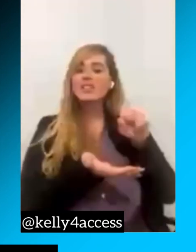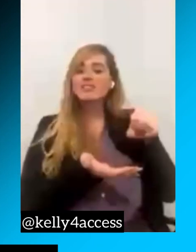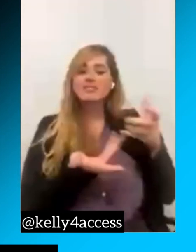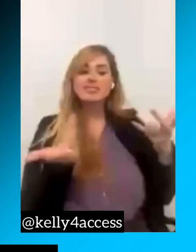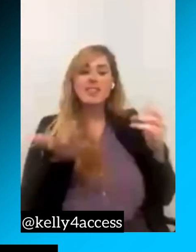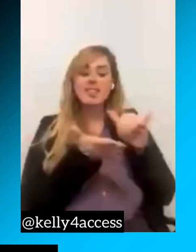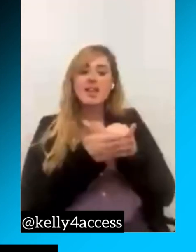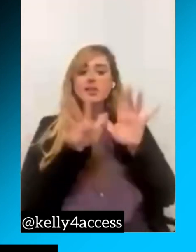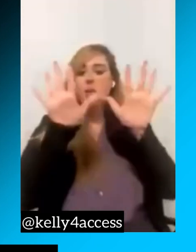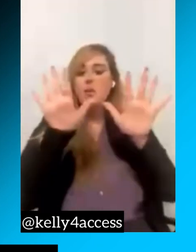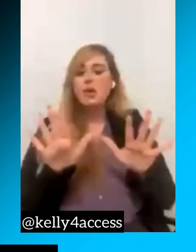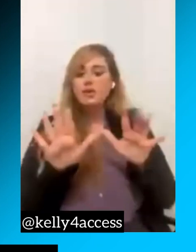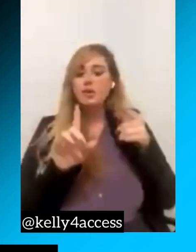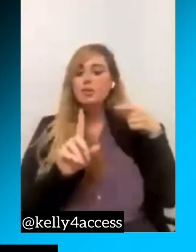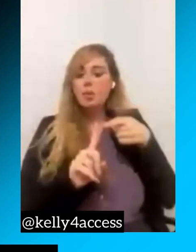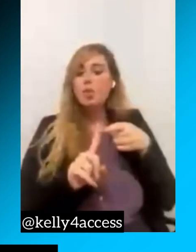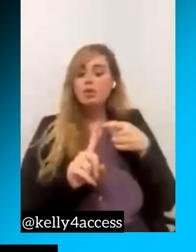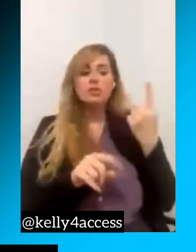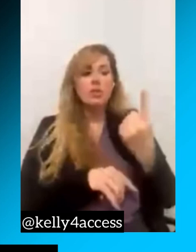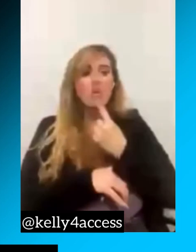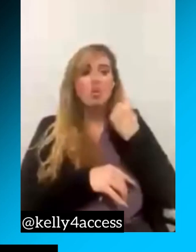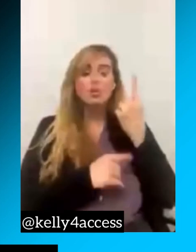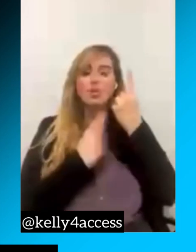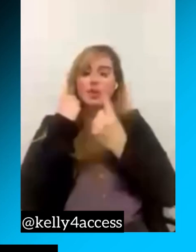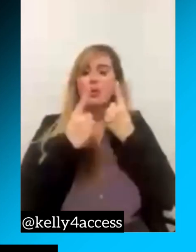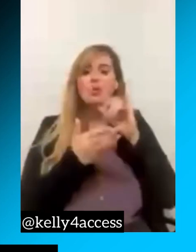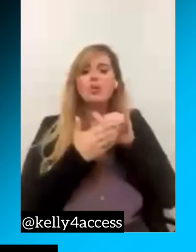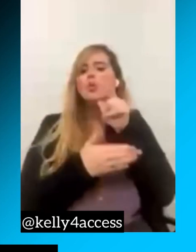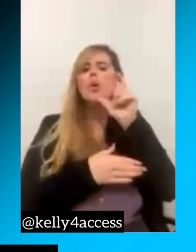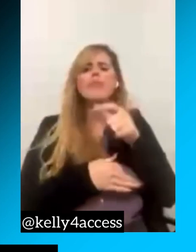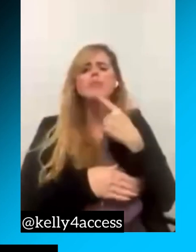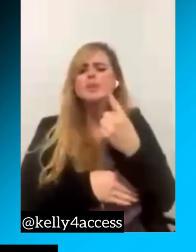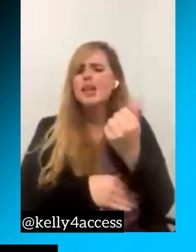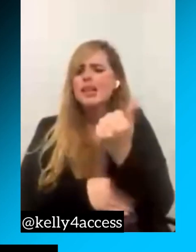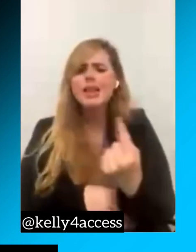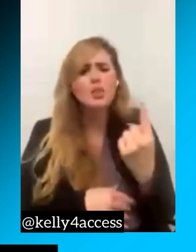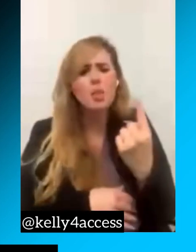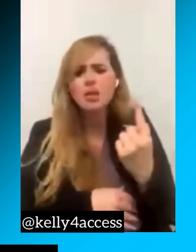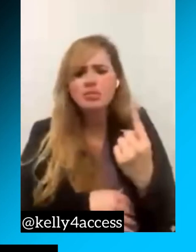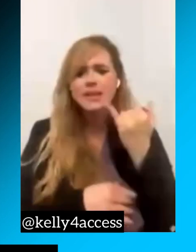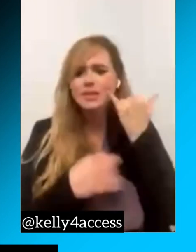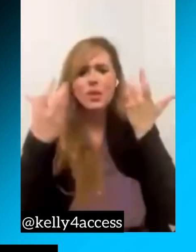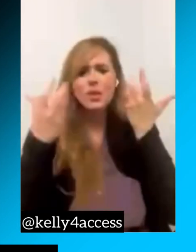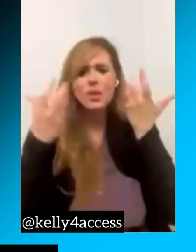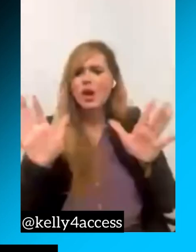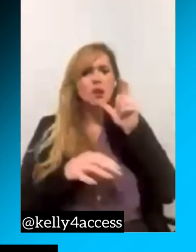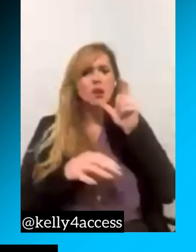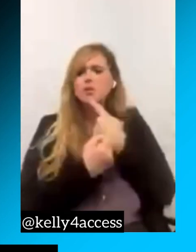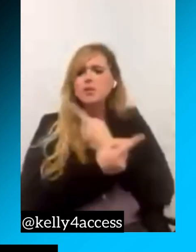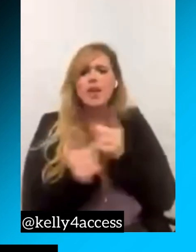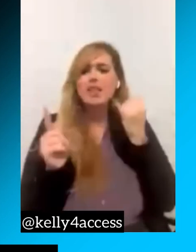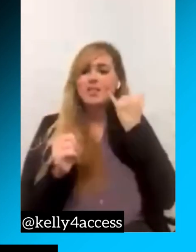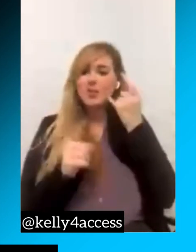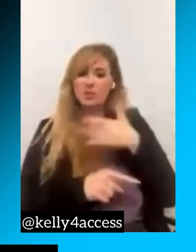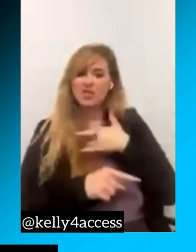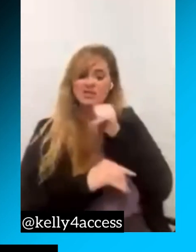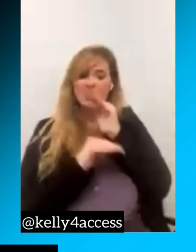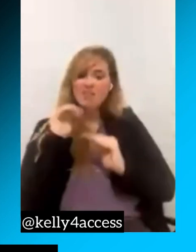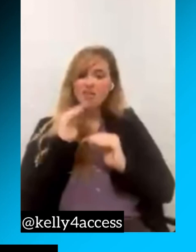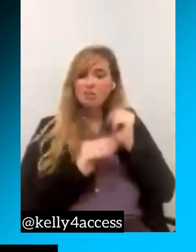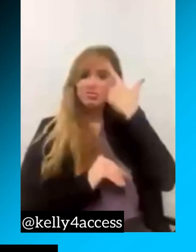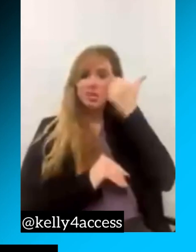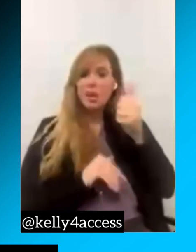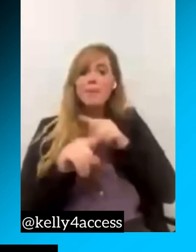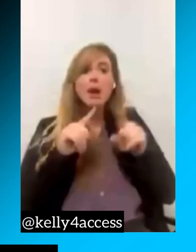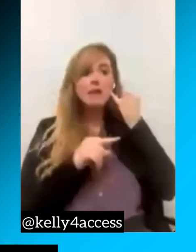wonderful thing to always be mindful of, is that you don't have to tell anyone anything that you don't want to. If you don't feel comfortable doing so, that's okay. But if you do want to